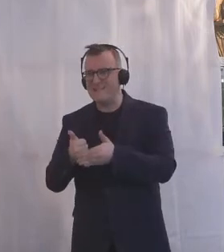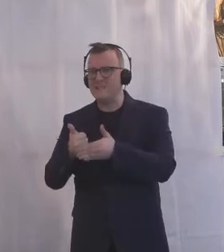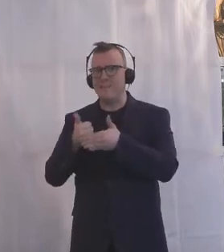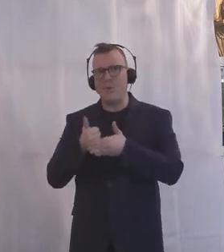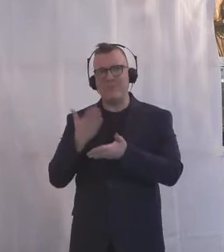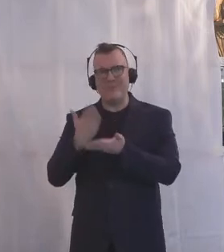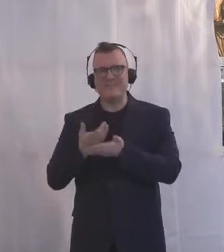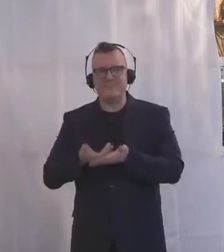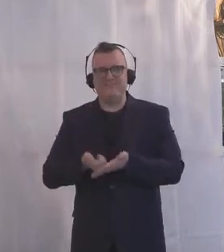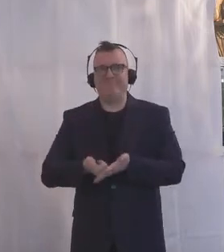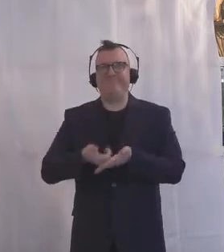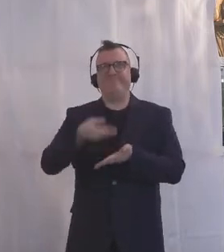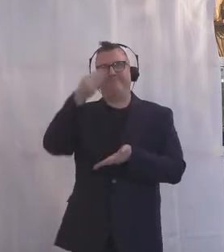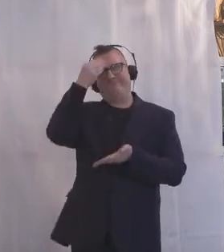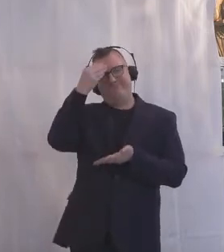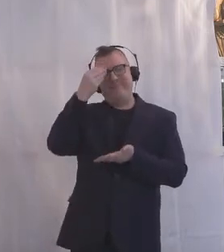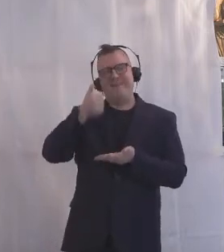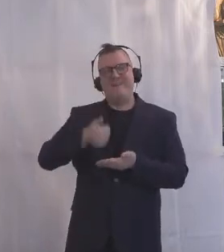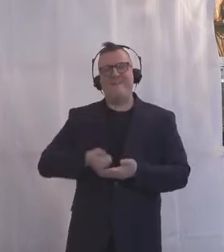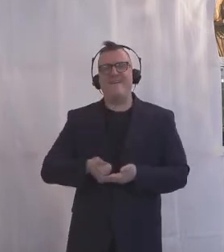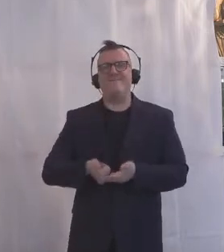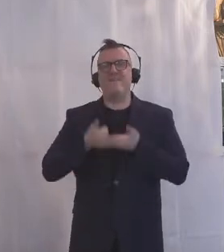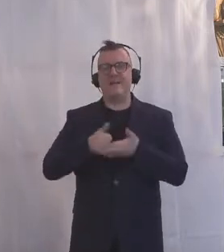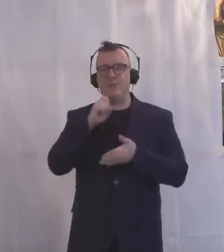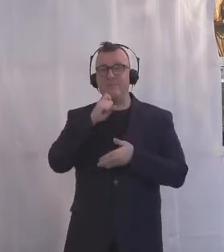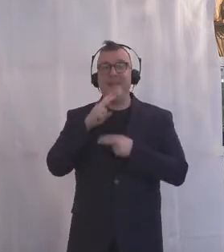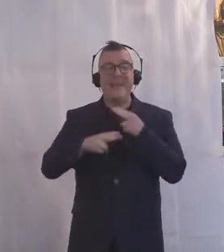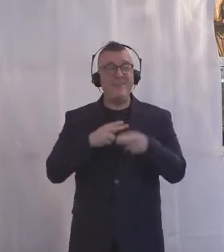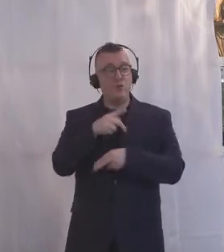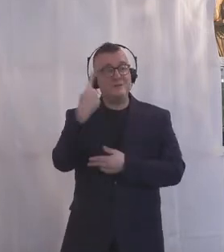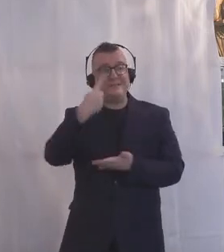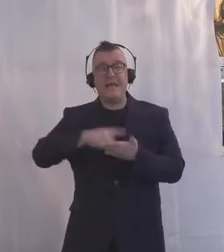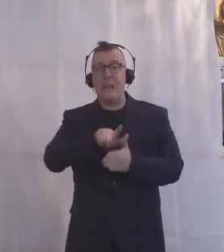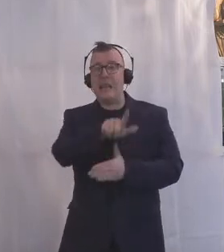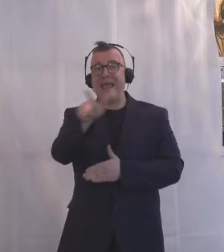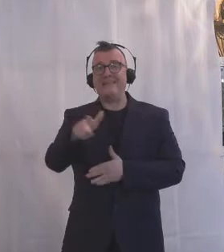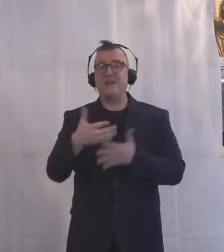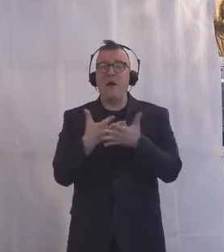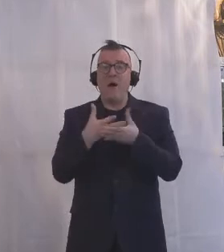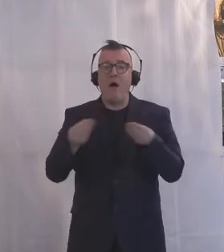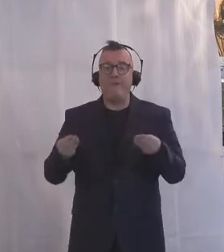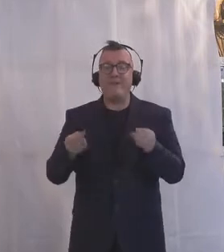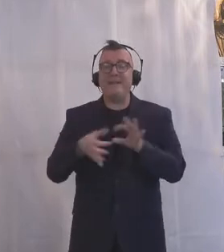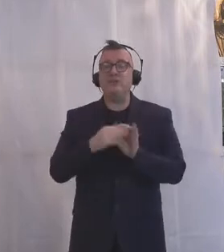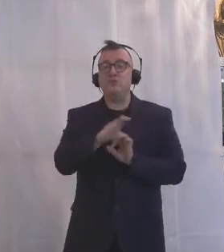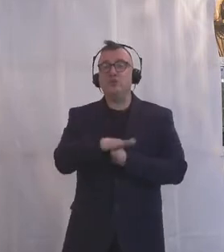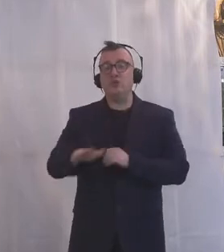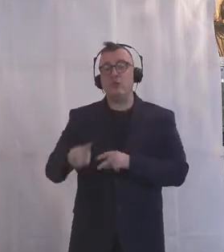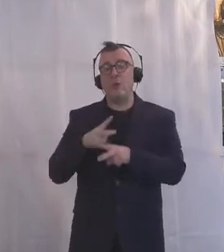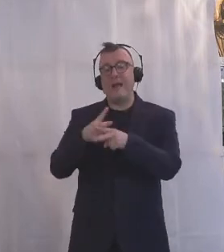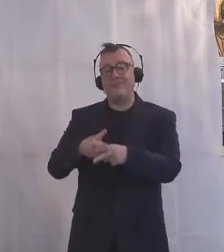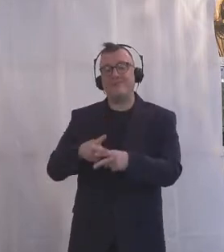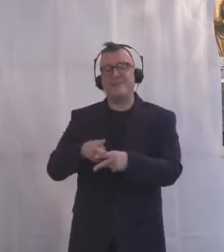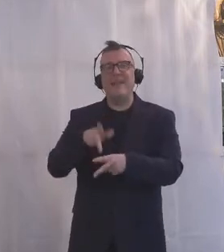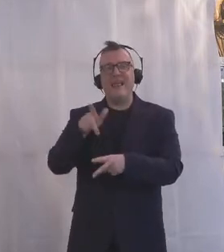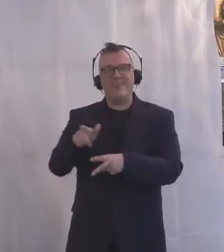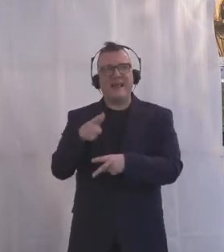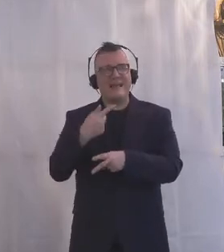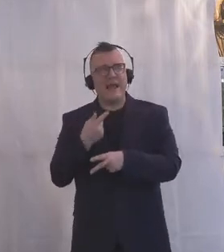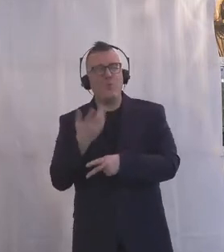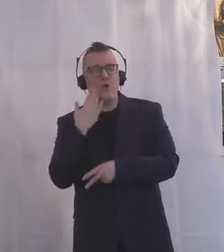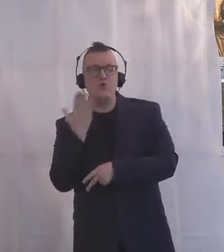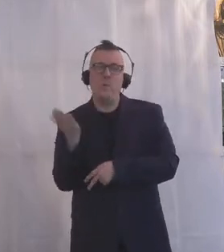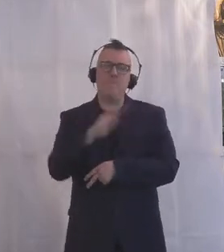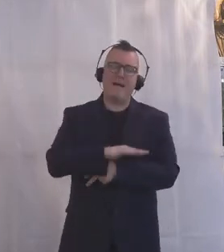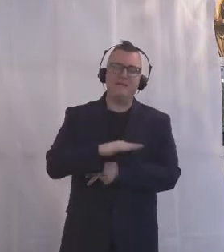think especially when you take that childcare gap, if you decide to take it, it really can plug that gap of knowledge coming back into the